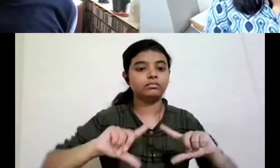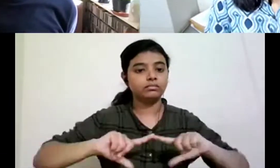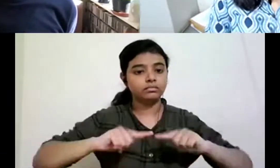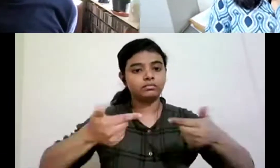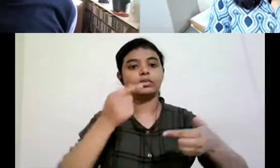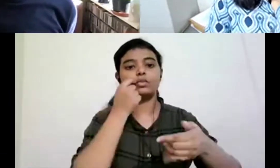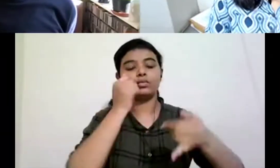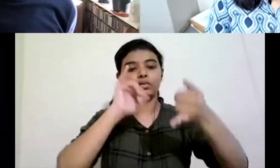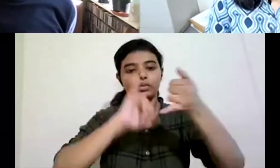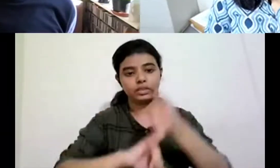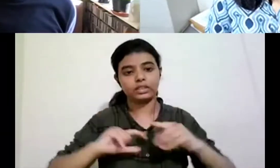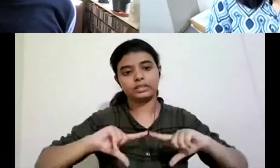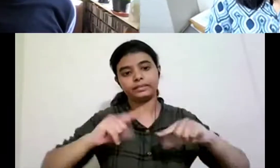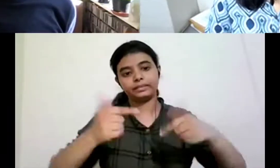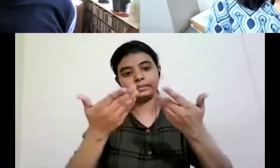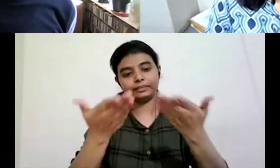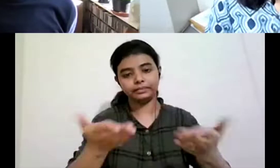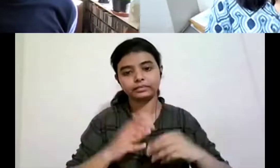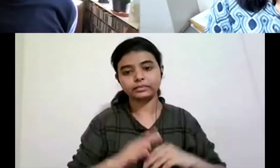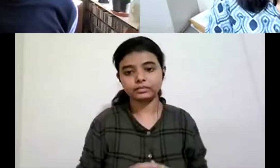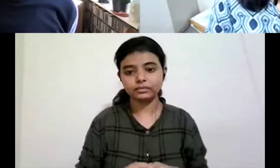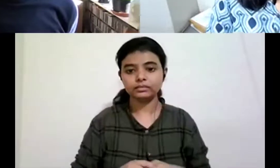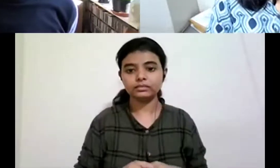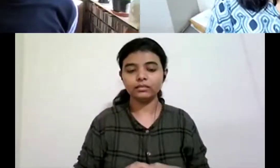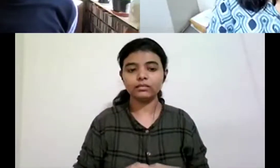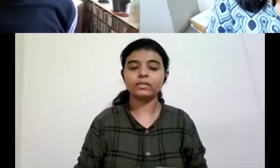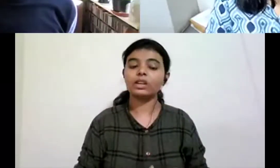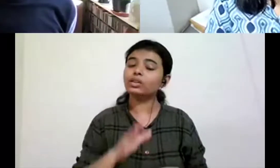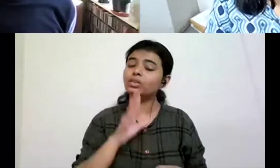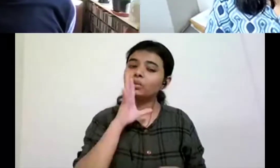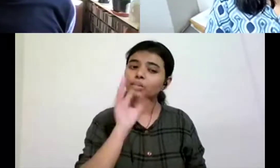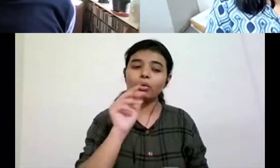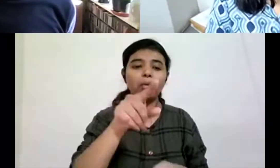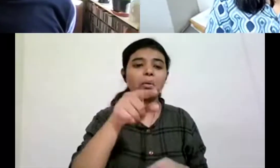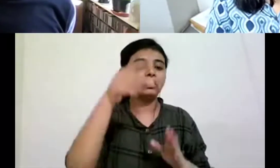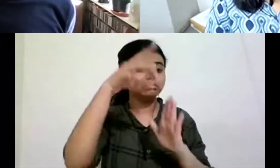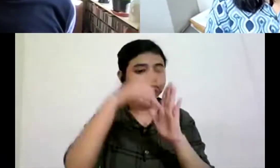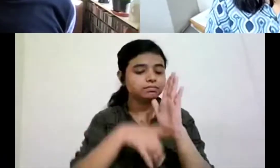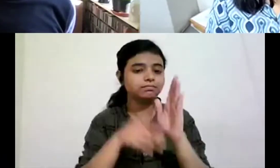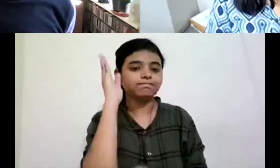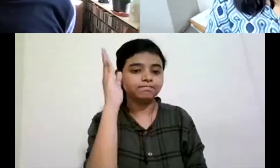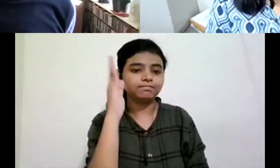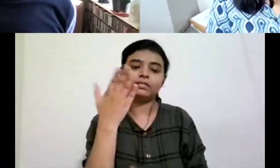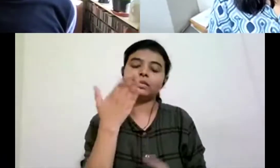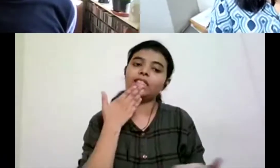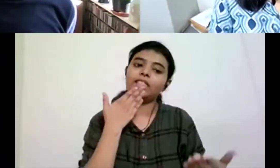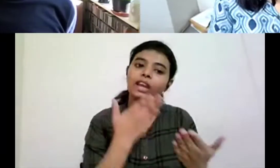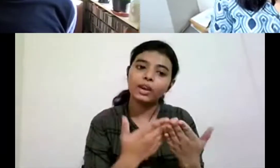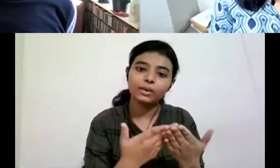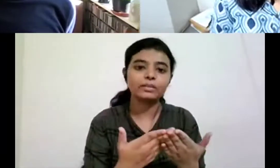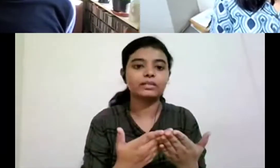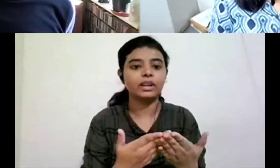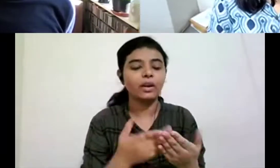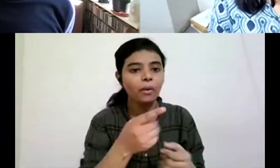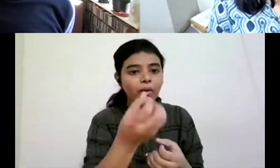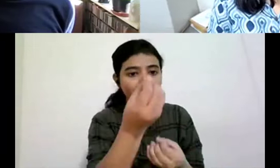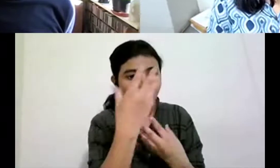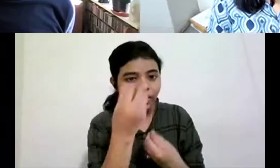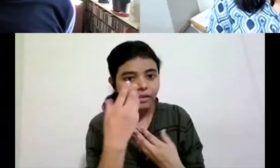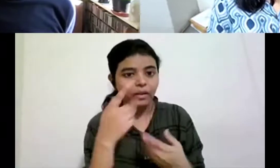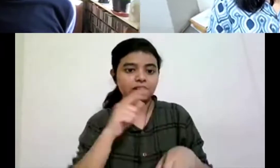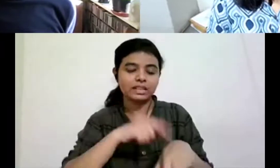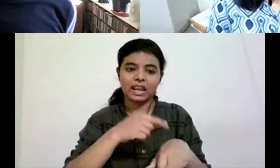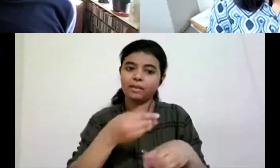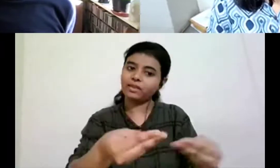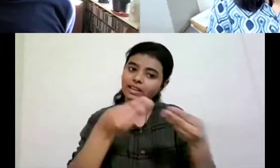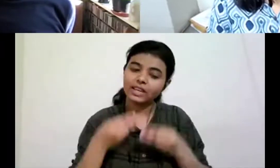Sati. And that was a truly insightful session. Thank you for so generously sharing your time